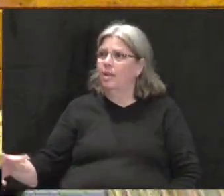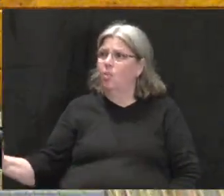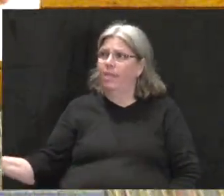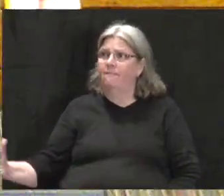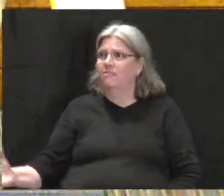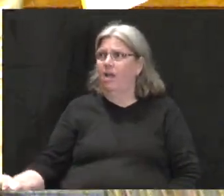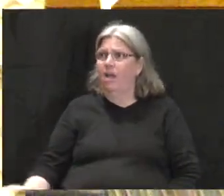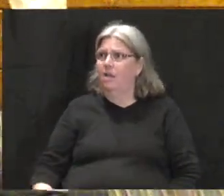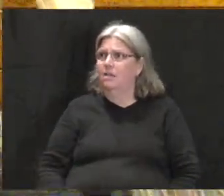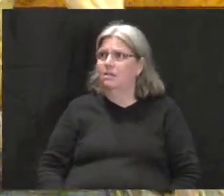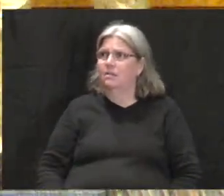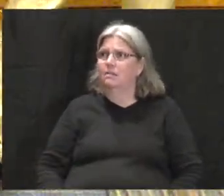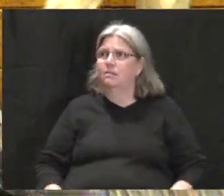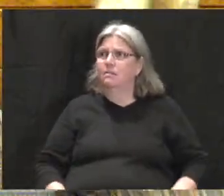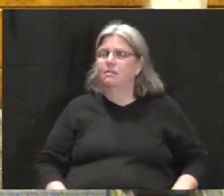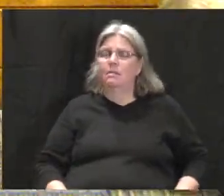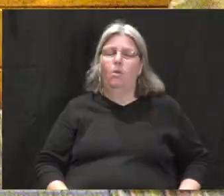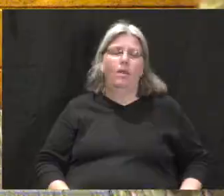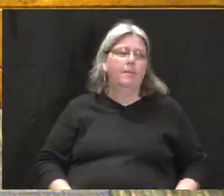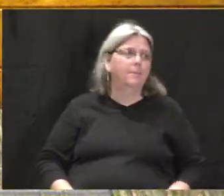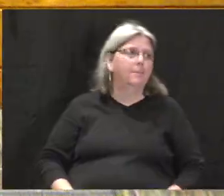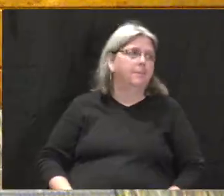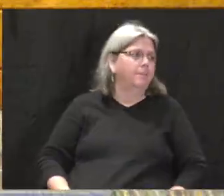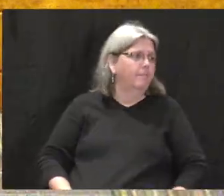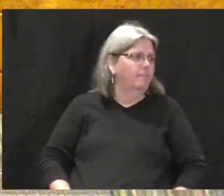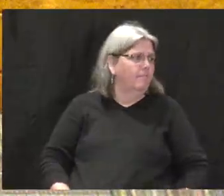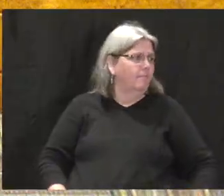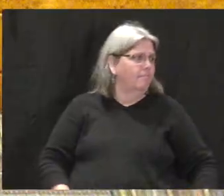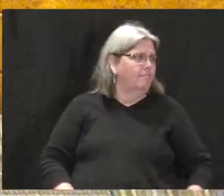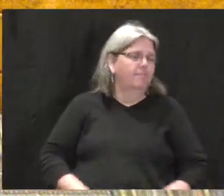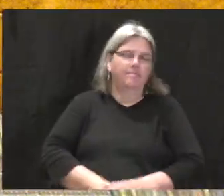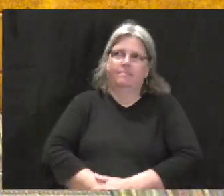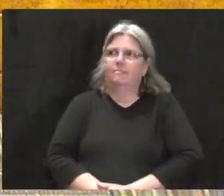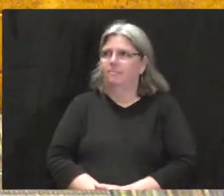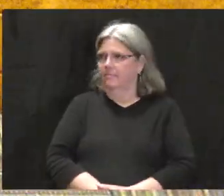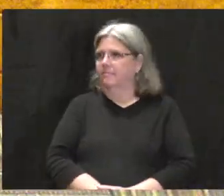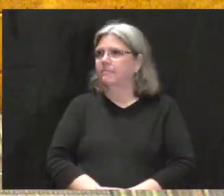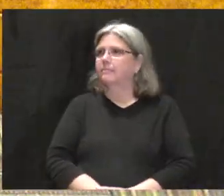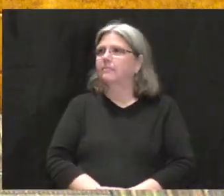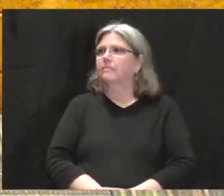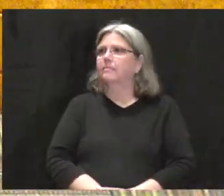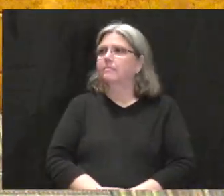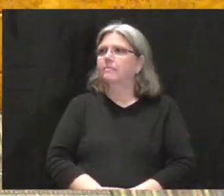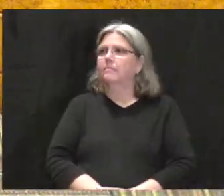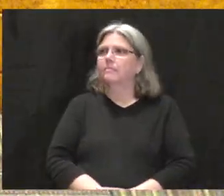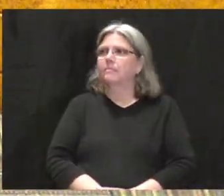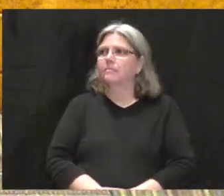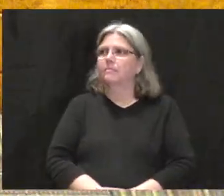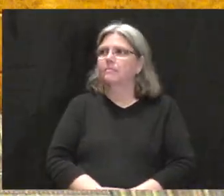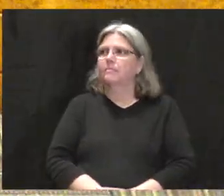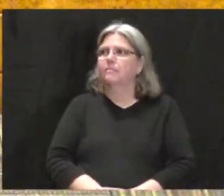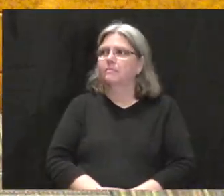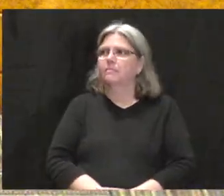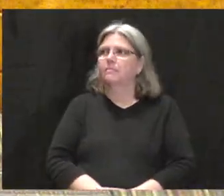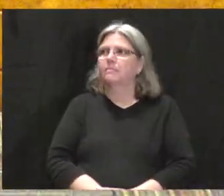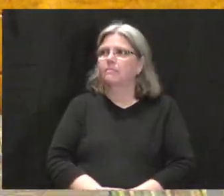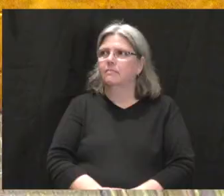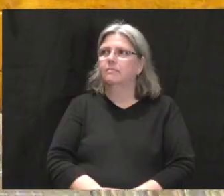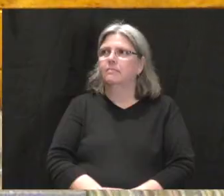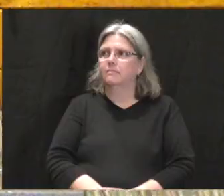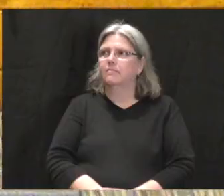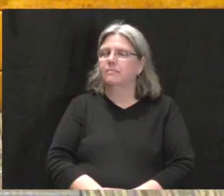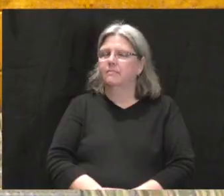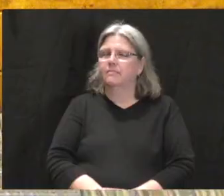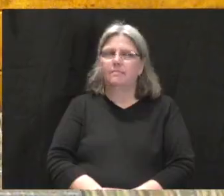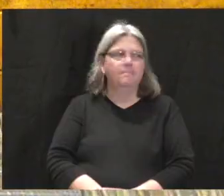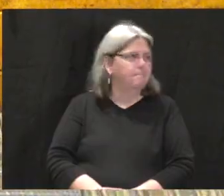ground because I think it's going to be easier for me. So I want to start with the positives. I want to start positive.